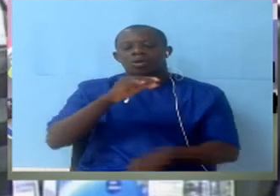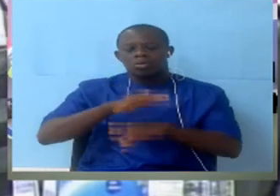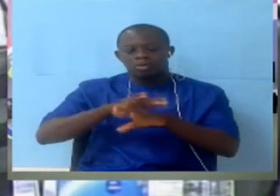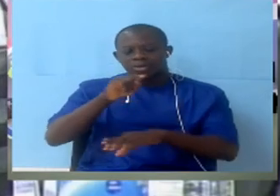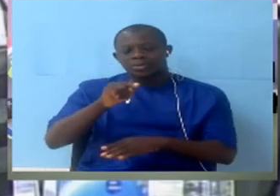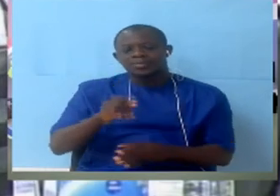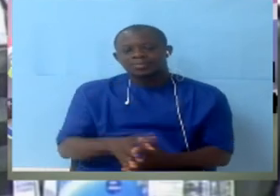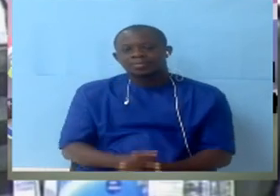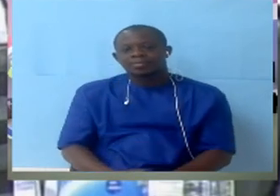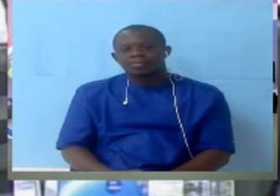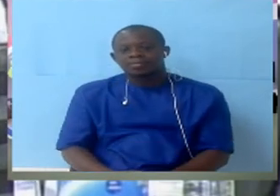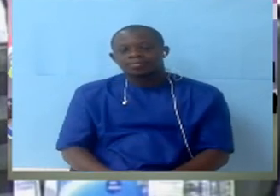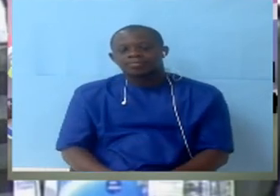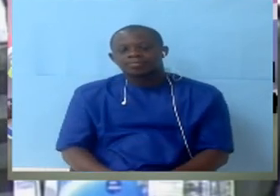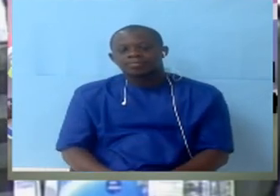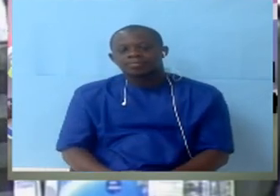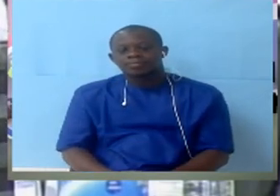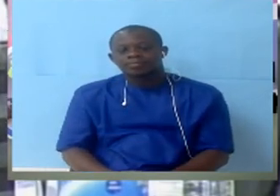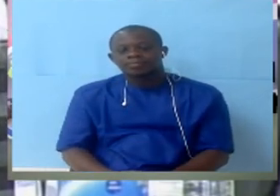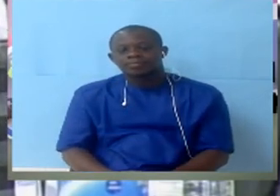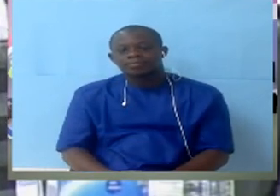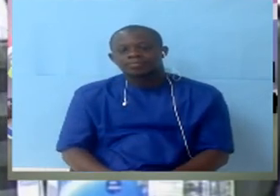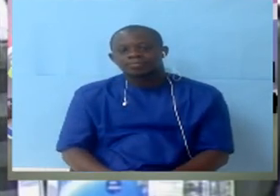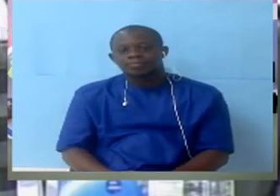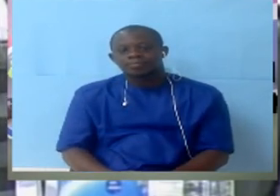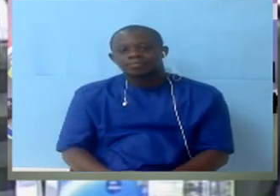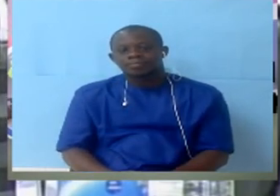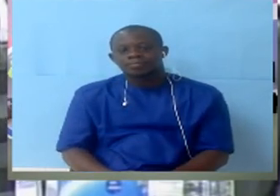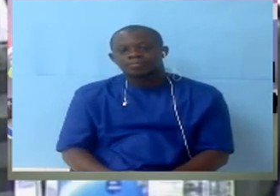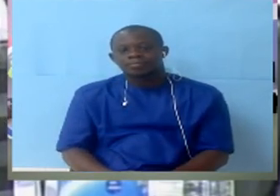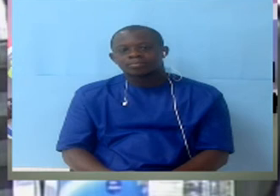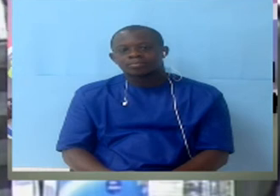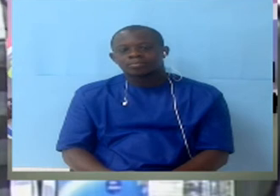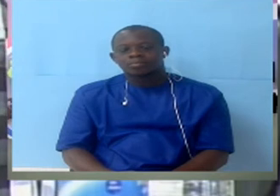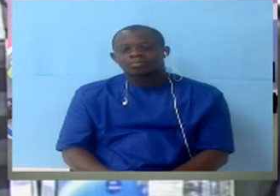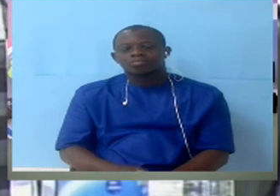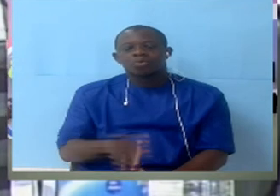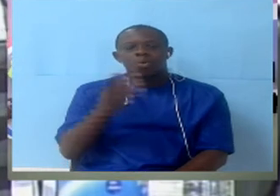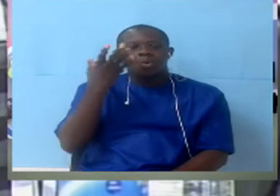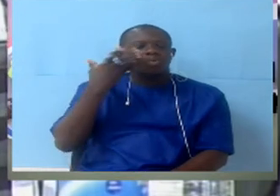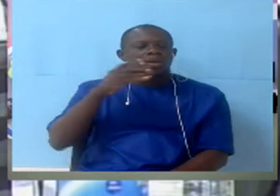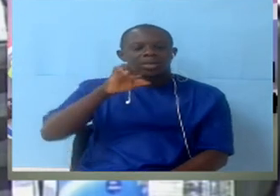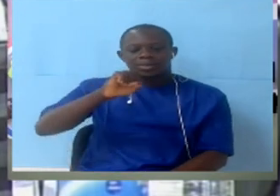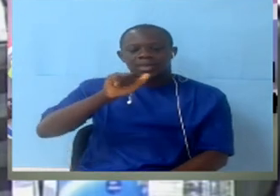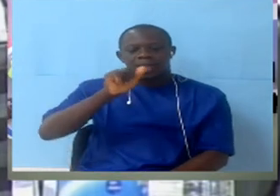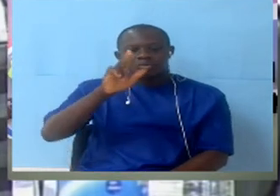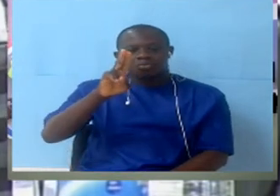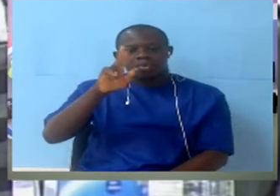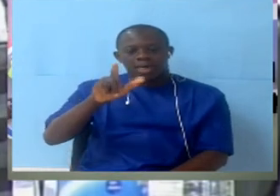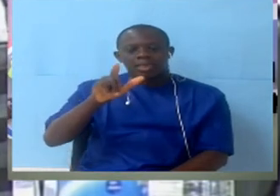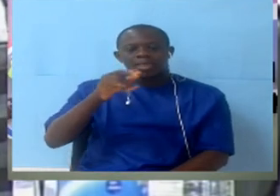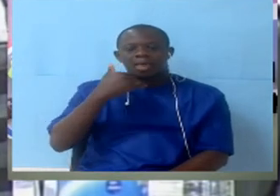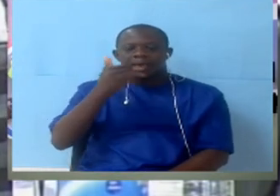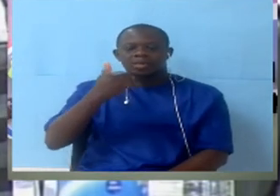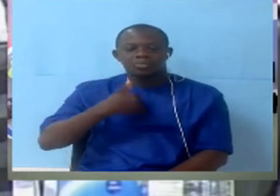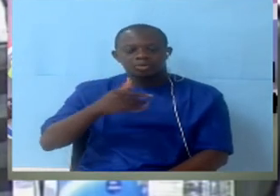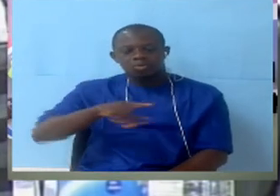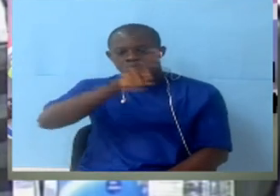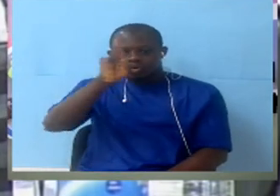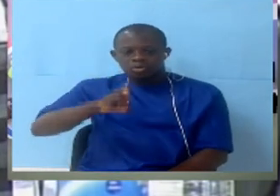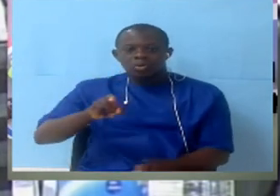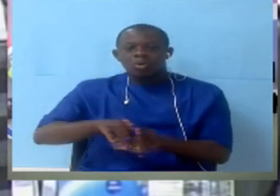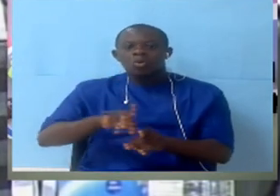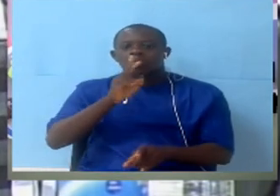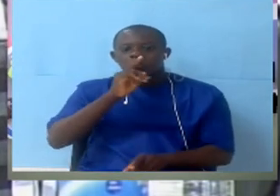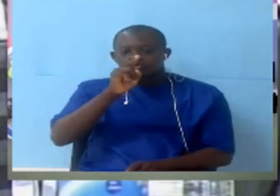kabul Solbaji nyinga nyinku molla ngay ko akoni njuma ko diam gambe jang. When Solbaji asked me, and he went on to ask me, who were